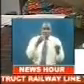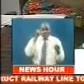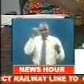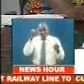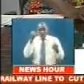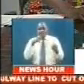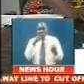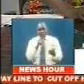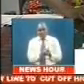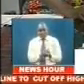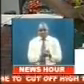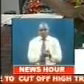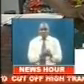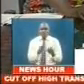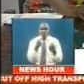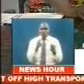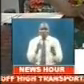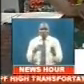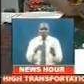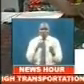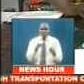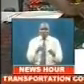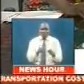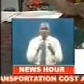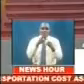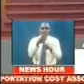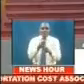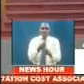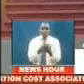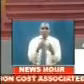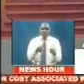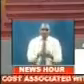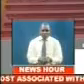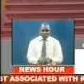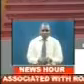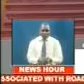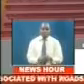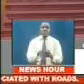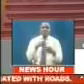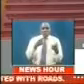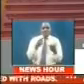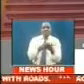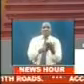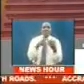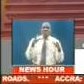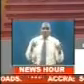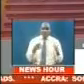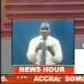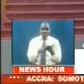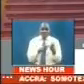given, I should say. But so when exactly are we likely to go for it? Oh, we've started discussion. Okay.